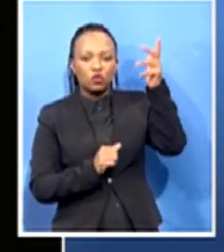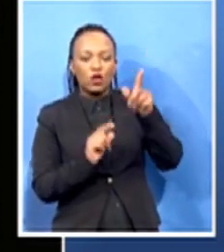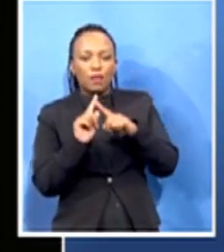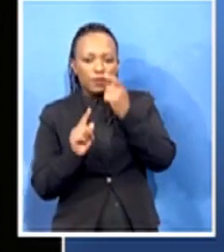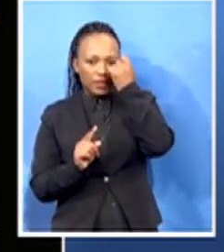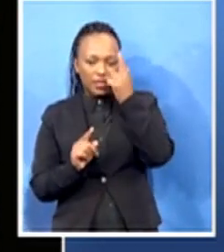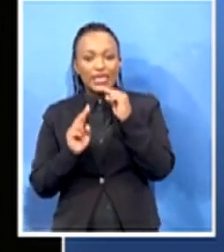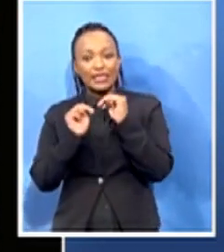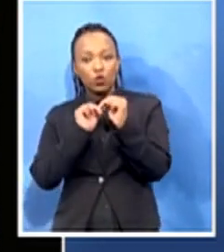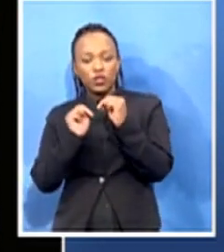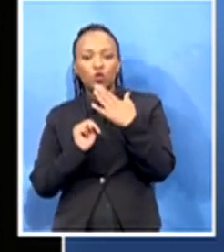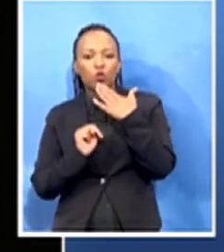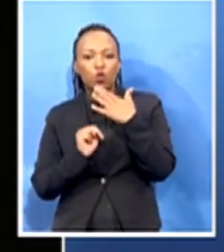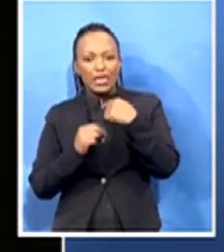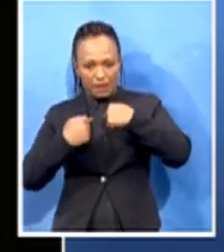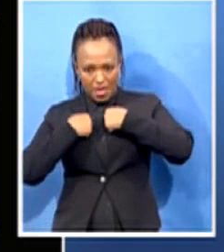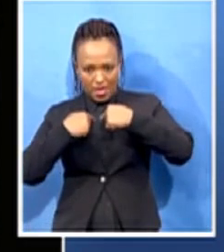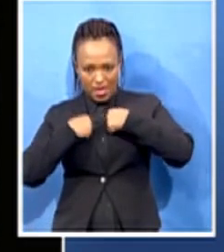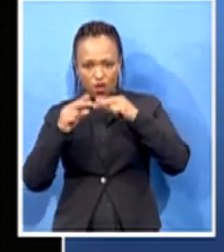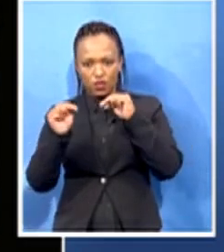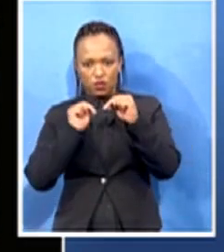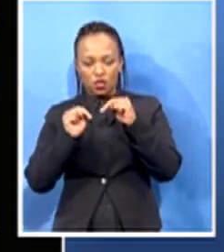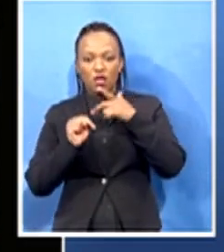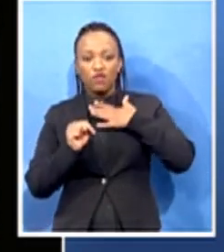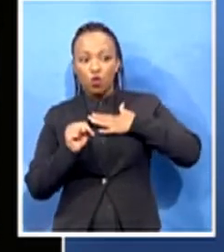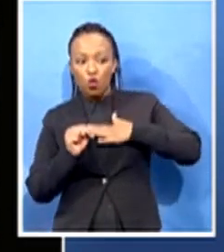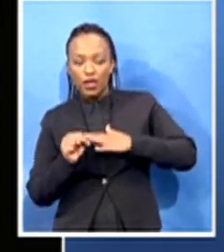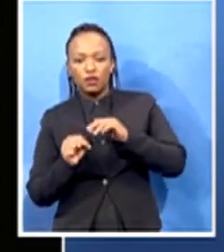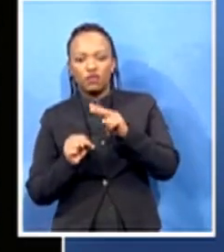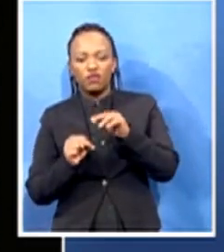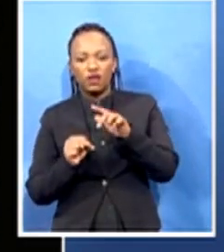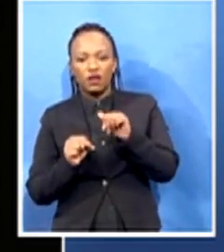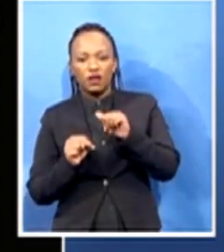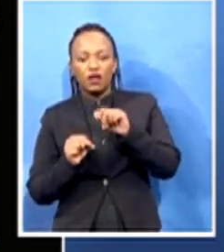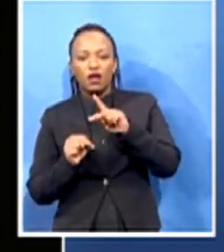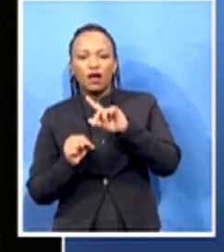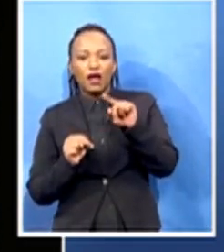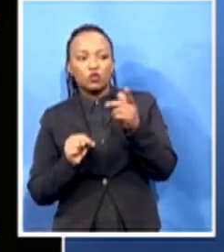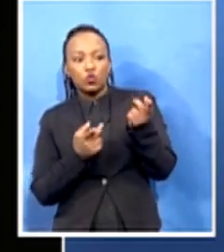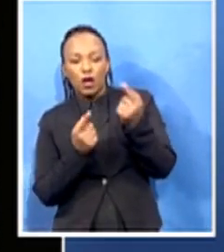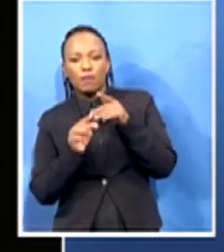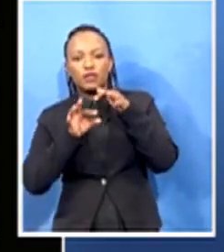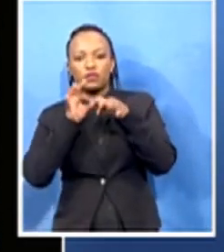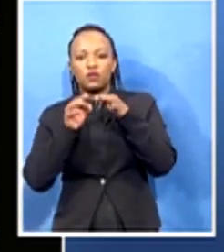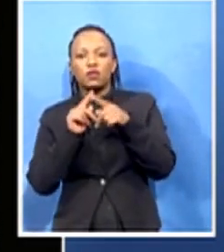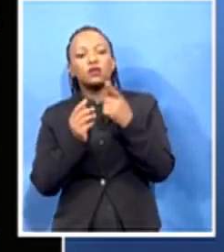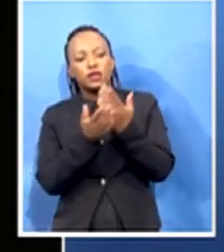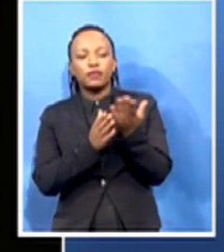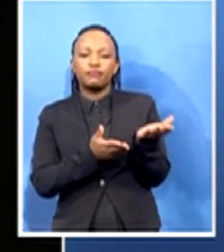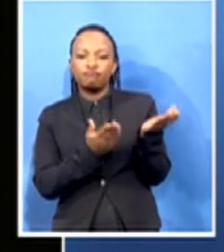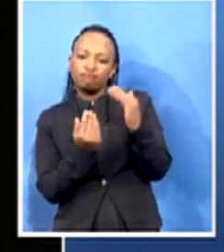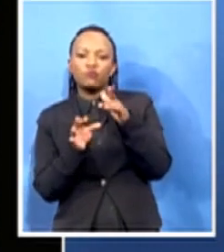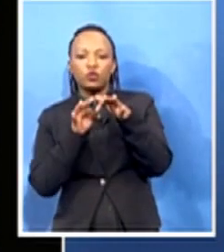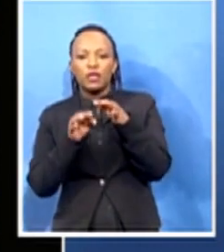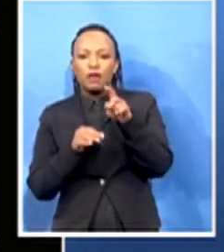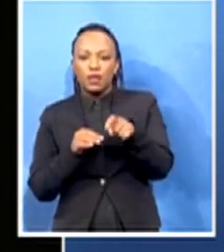If he wants Vilagazi to come and explain things, Vilagazi used to come here and explain. There are issues that the deputy president